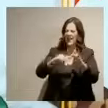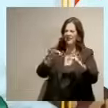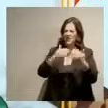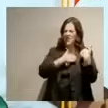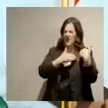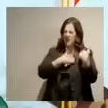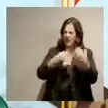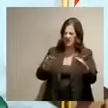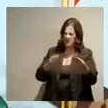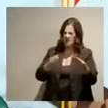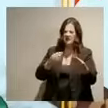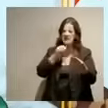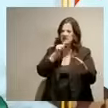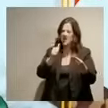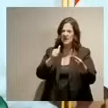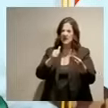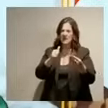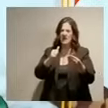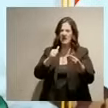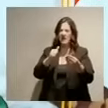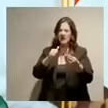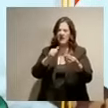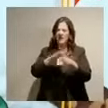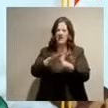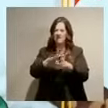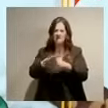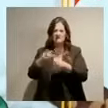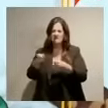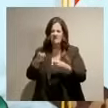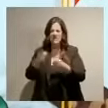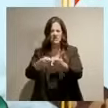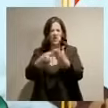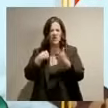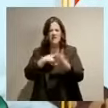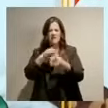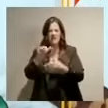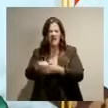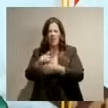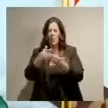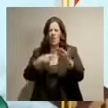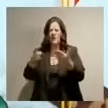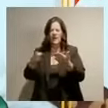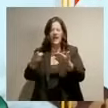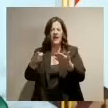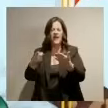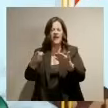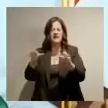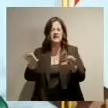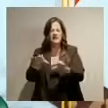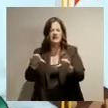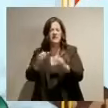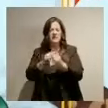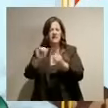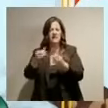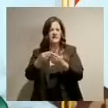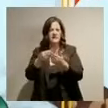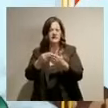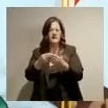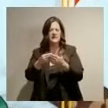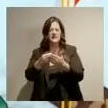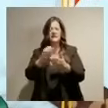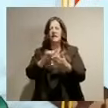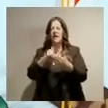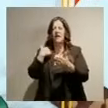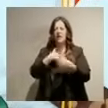accountability in terms of ambition and in terms of what was presented in that first plan. The fact that